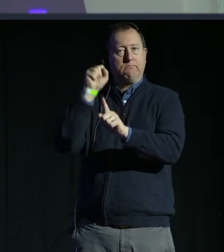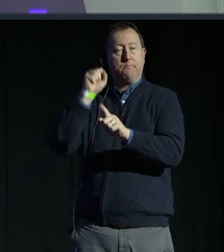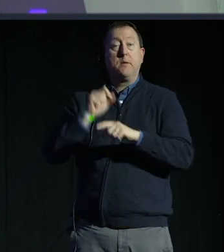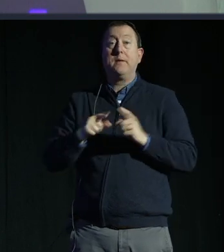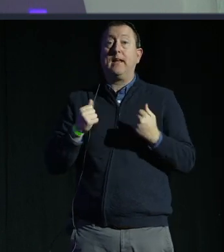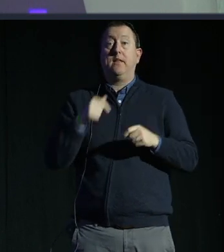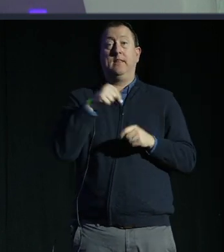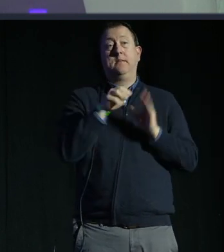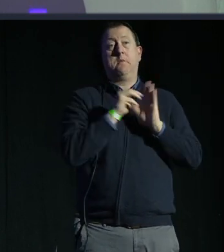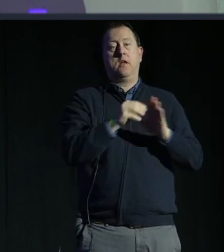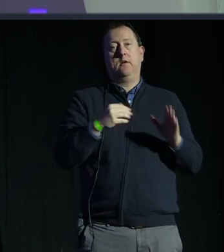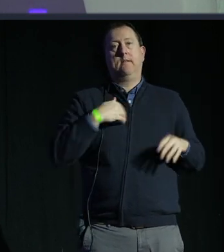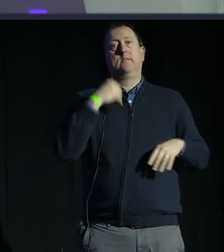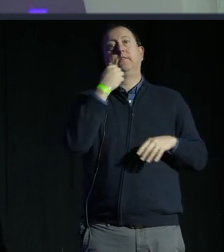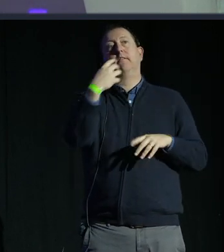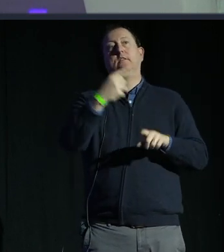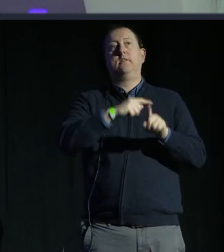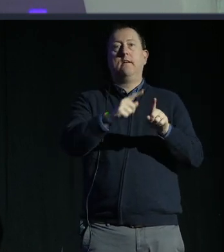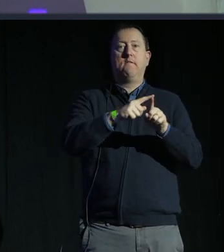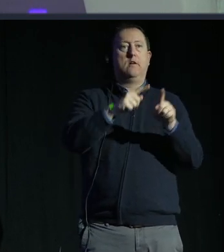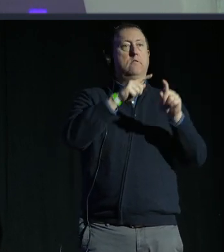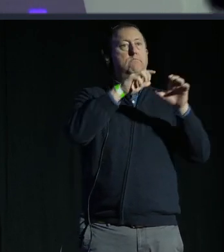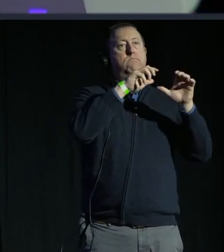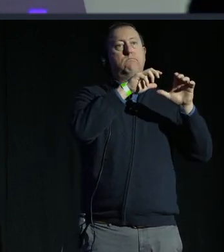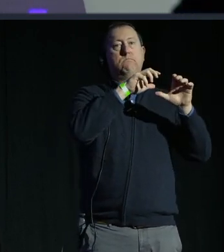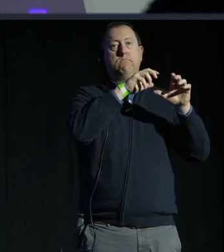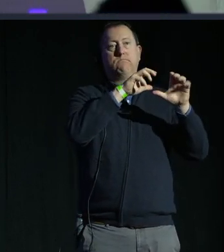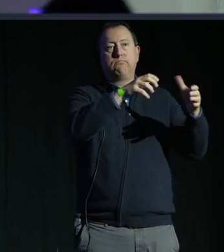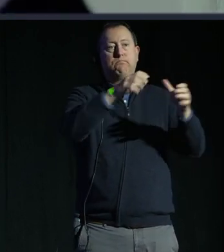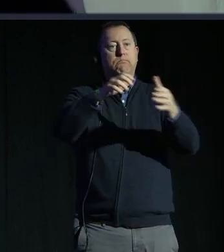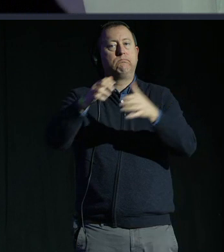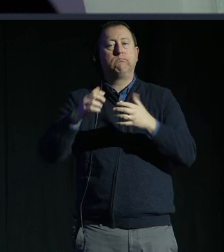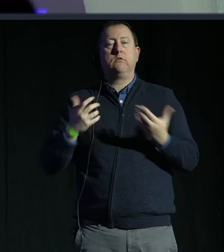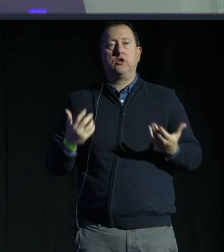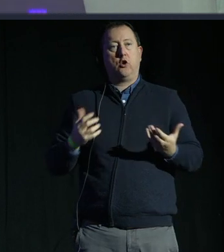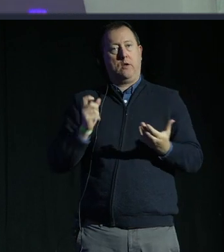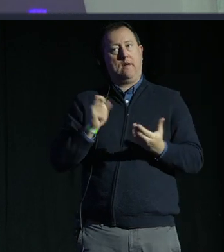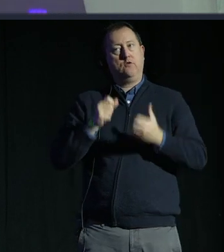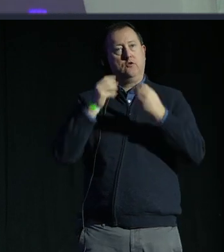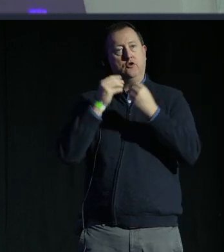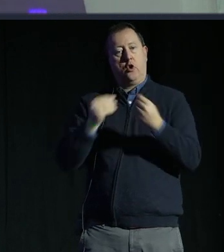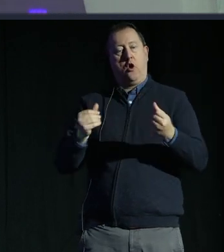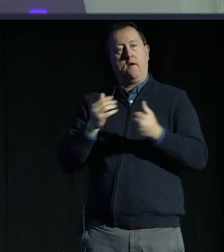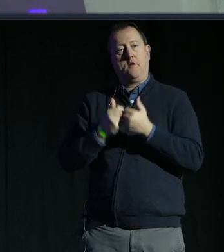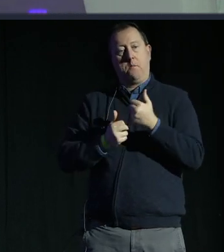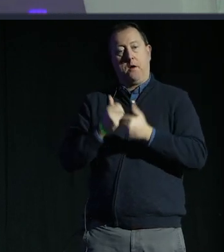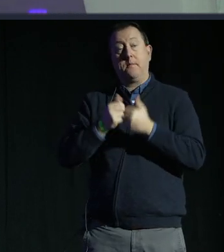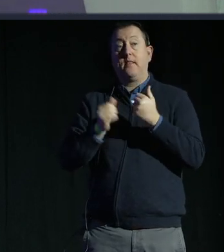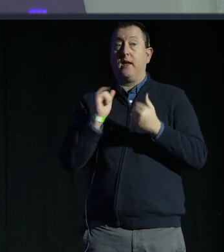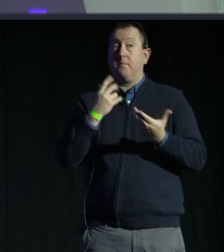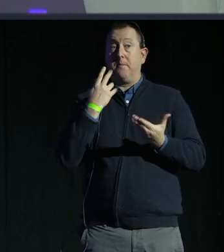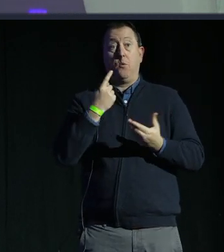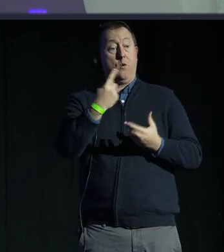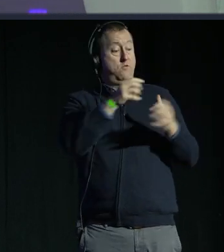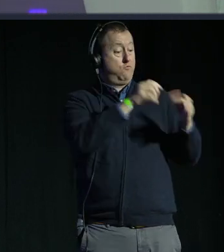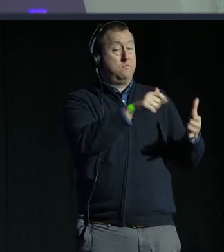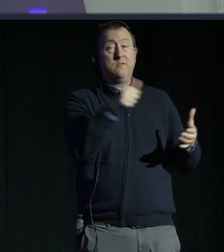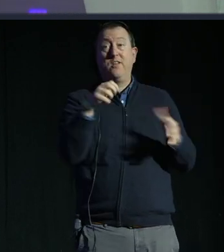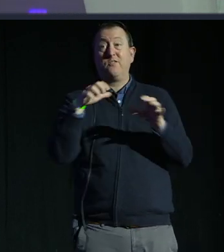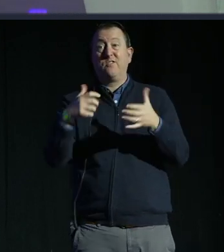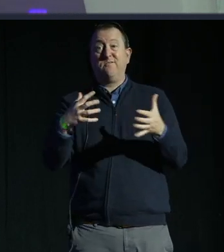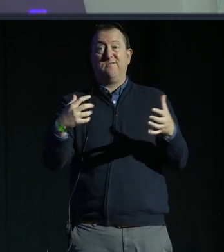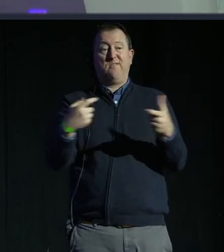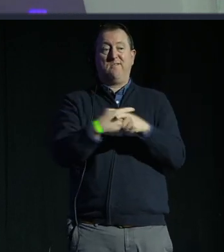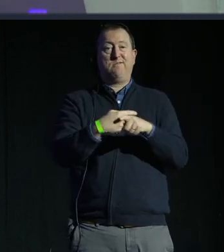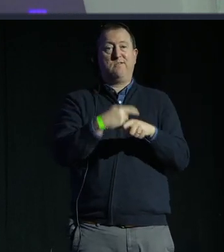have multiple of these teams are gonna have to consume from. And so solving challenges like interoperability between them, right? Which is if Kaylee